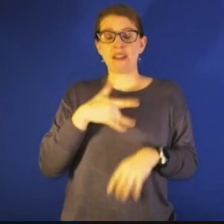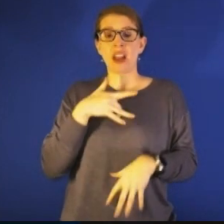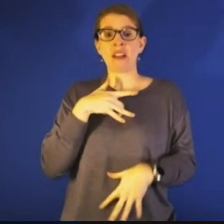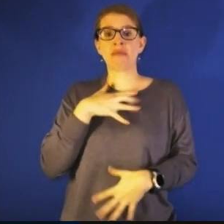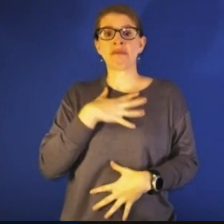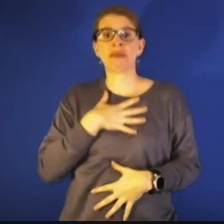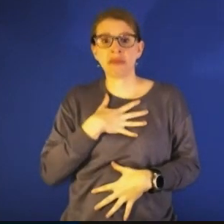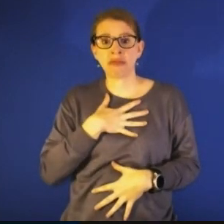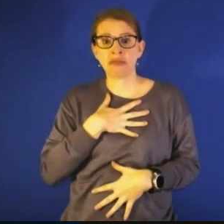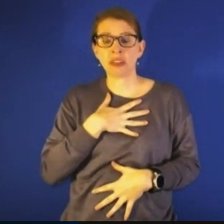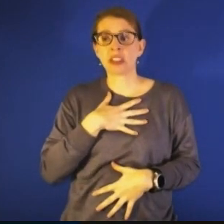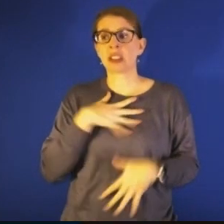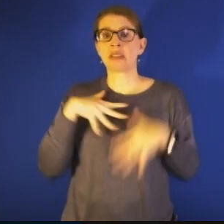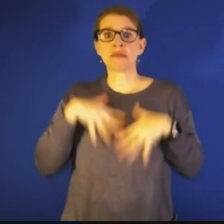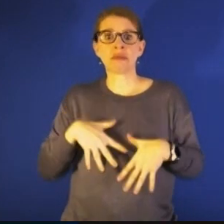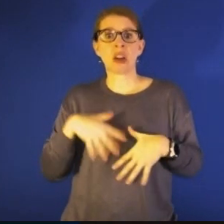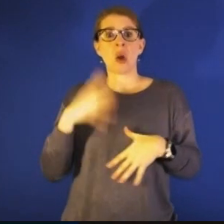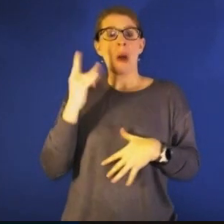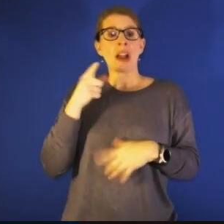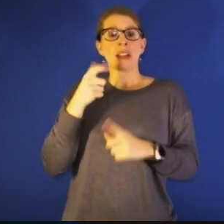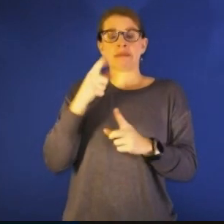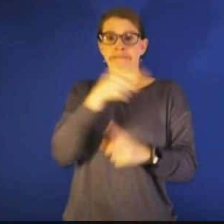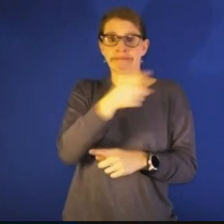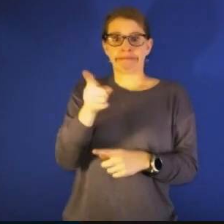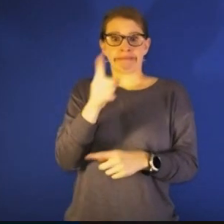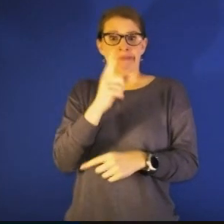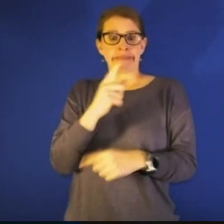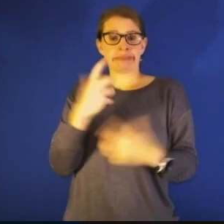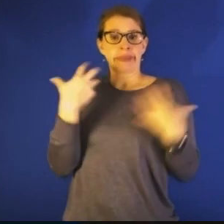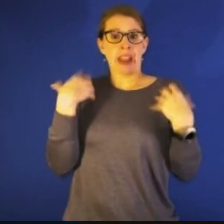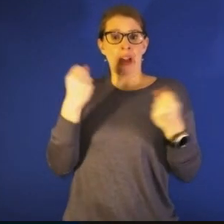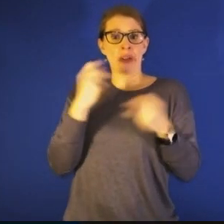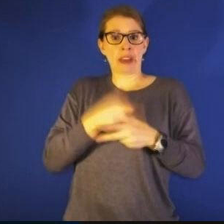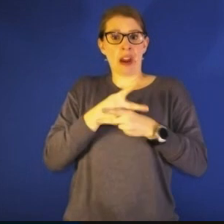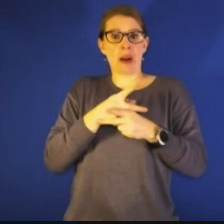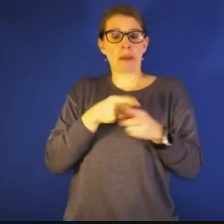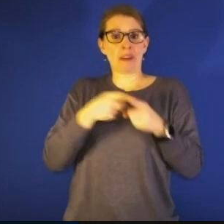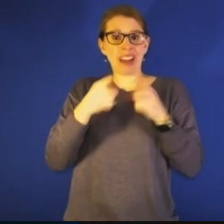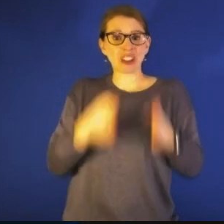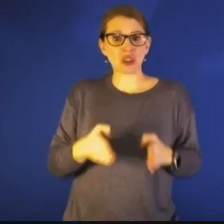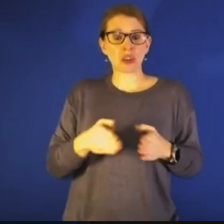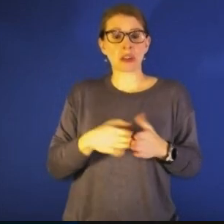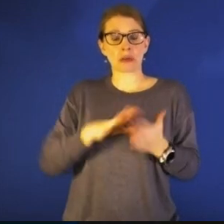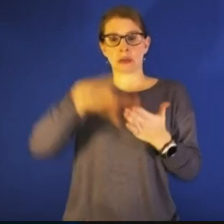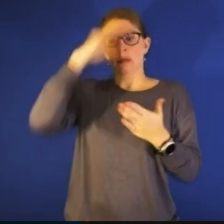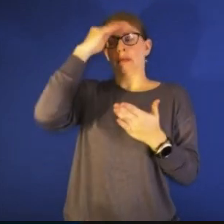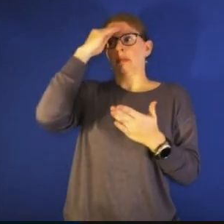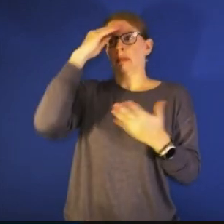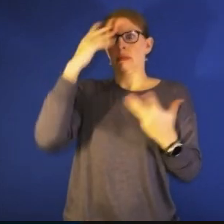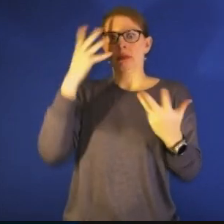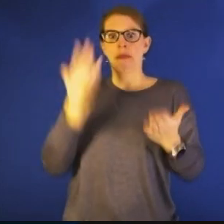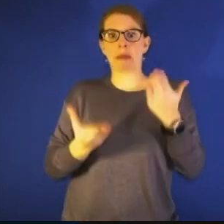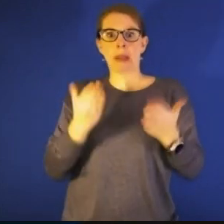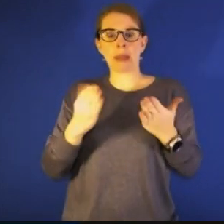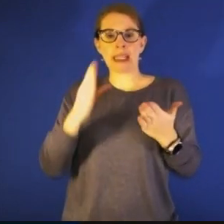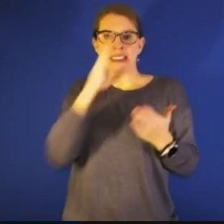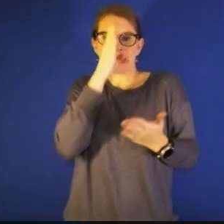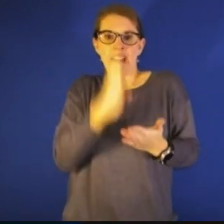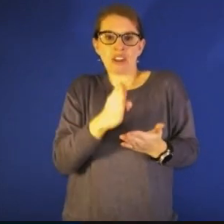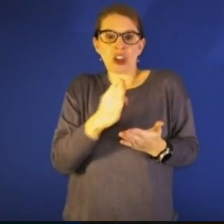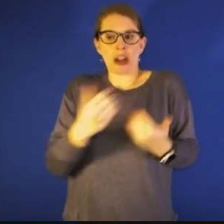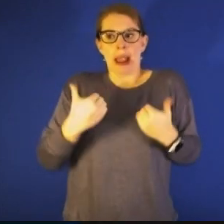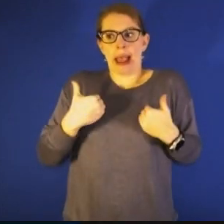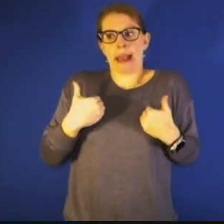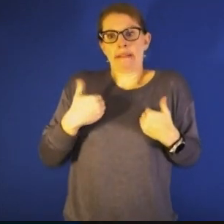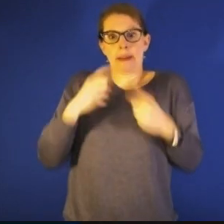you as healthcare professionals to learn that we may never see mask